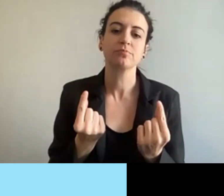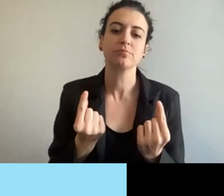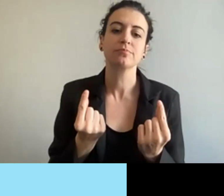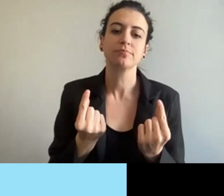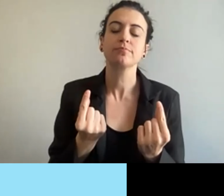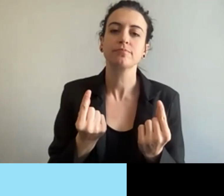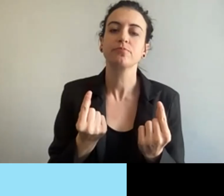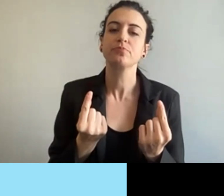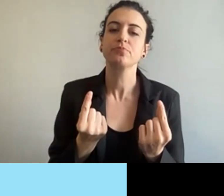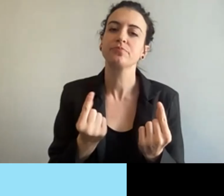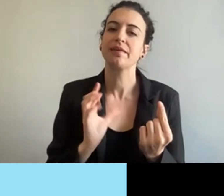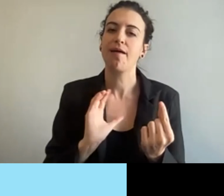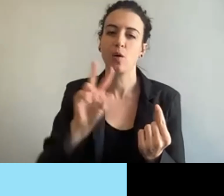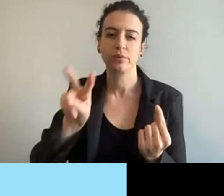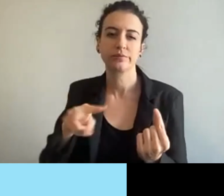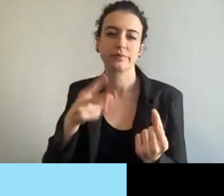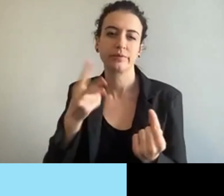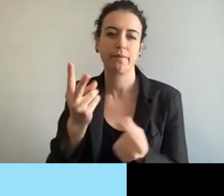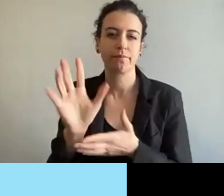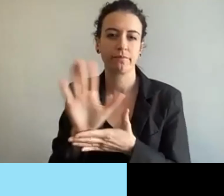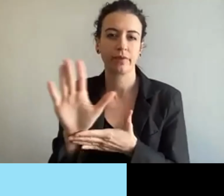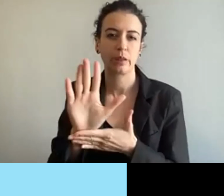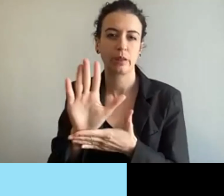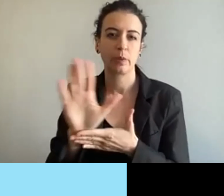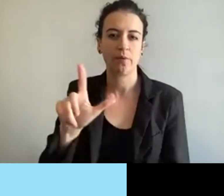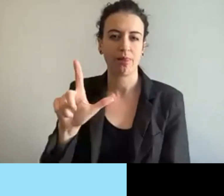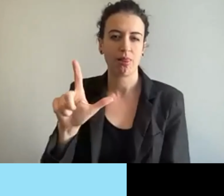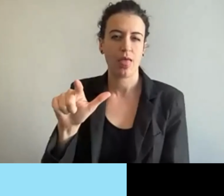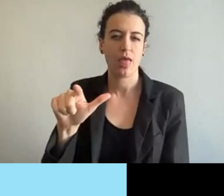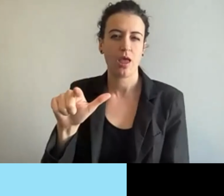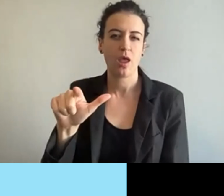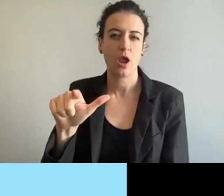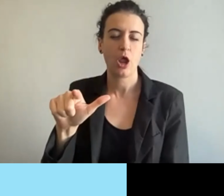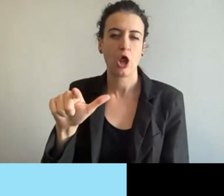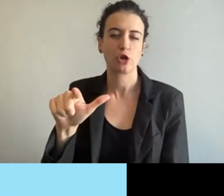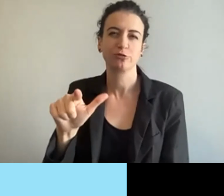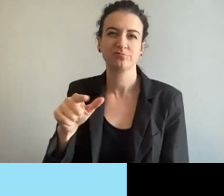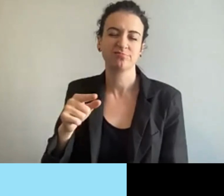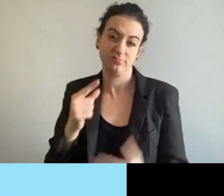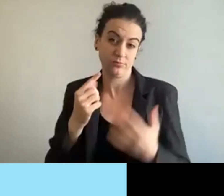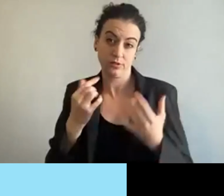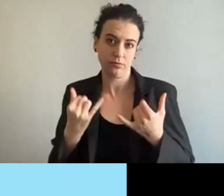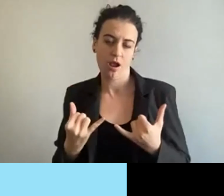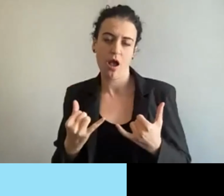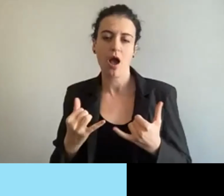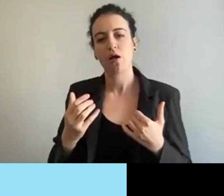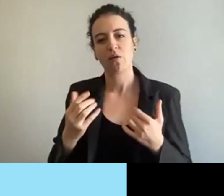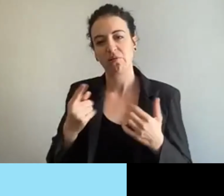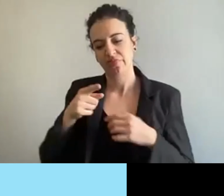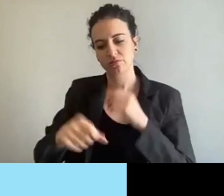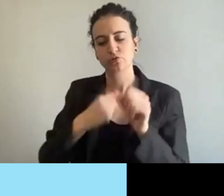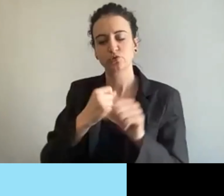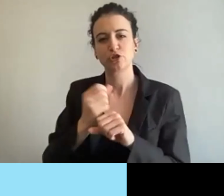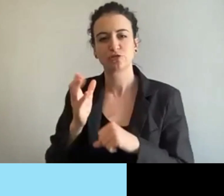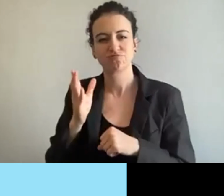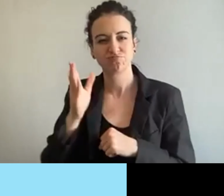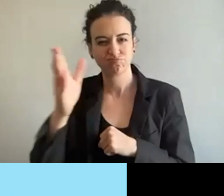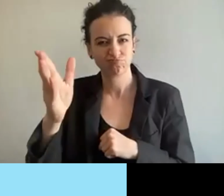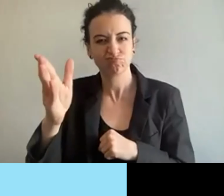round 2 video later on in the year. But I just